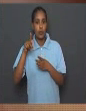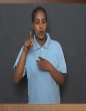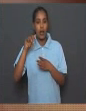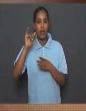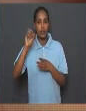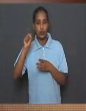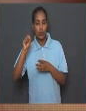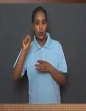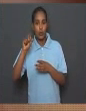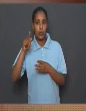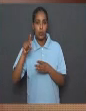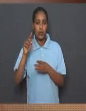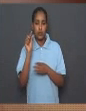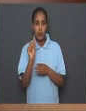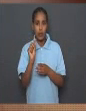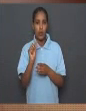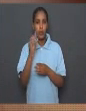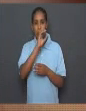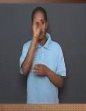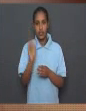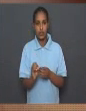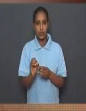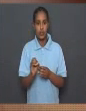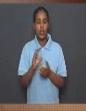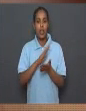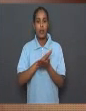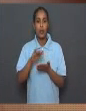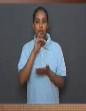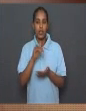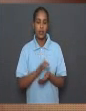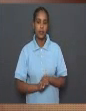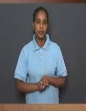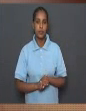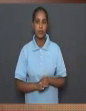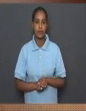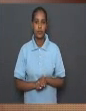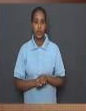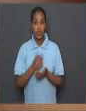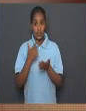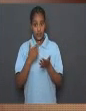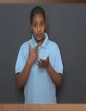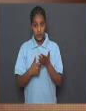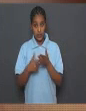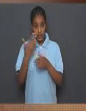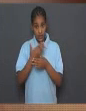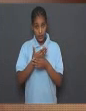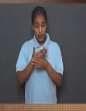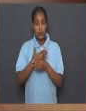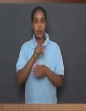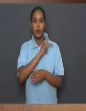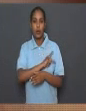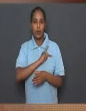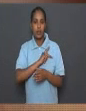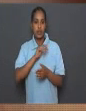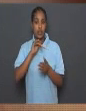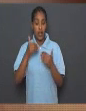isoprene that has a small percentage of impurities. This limits the properties that